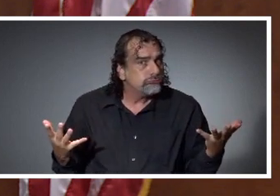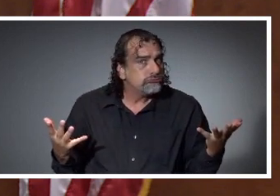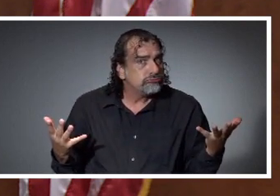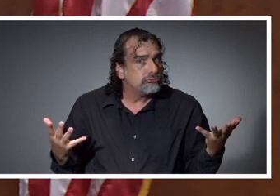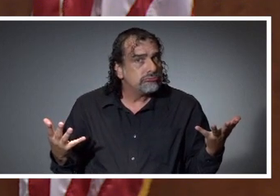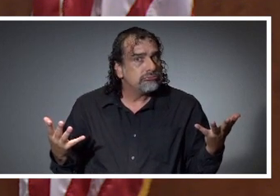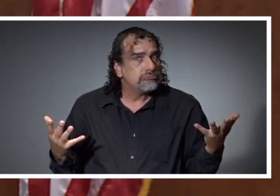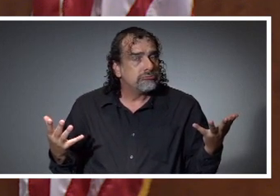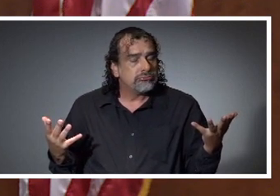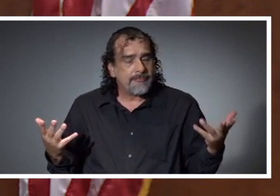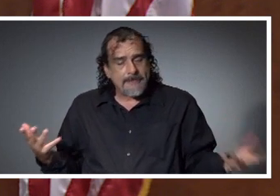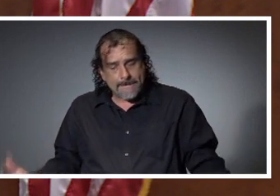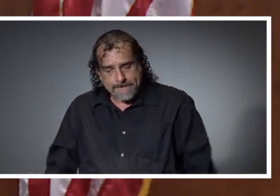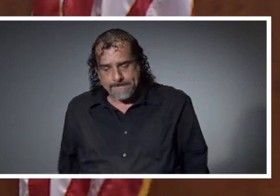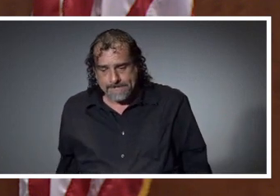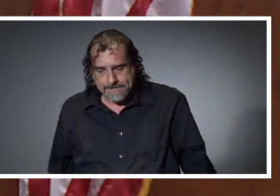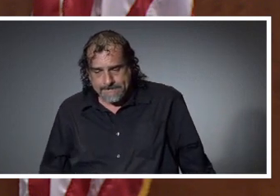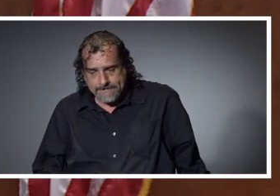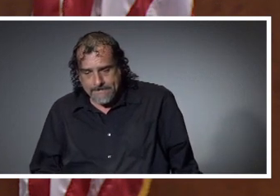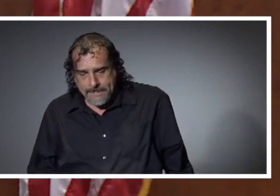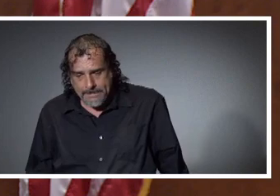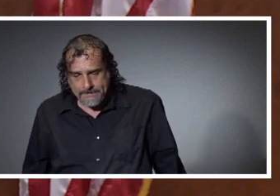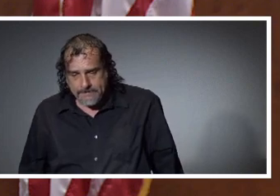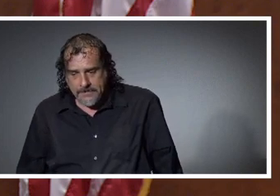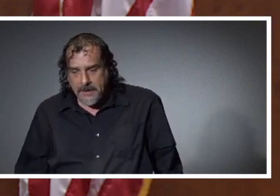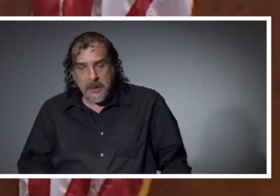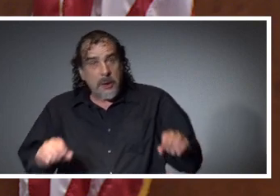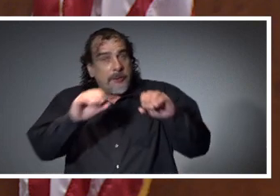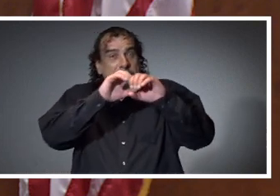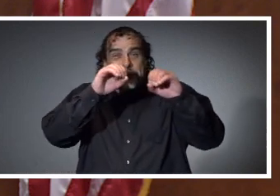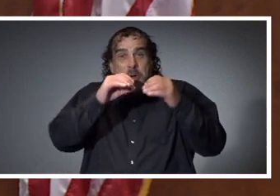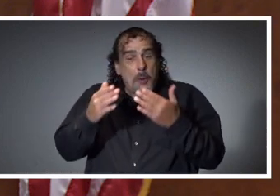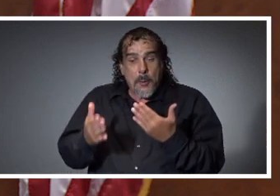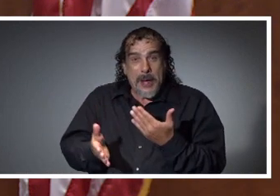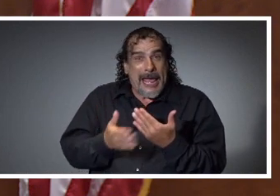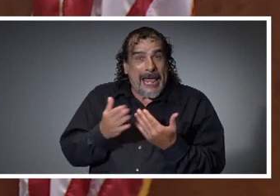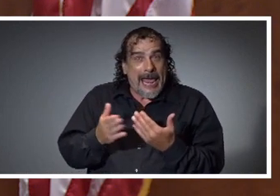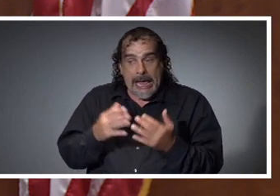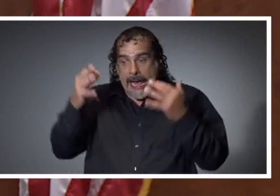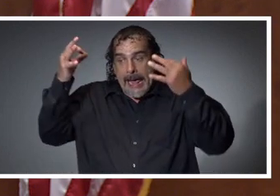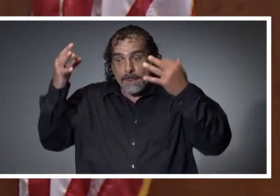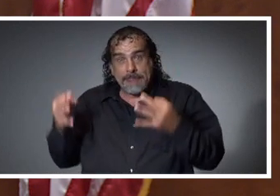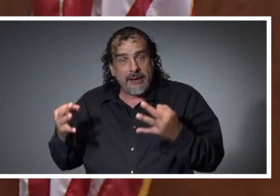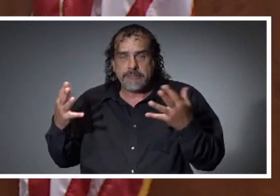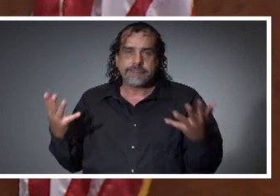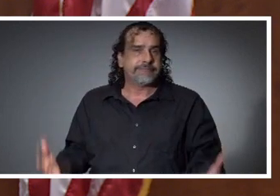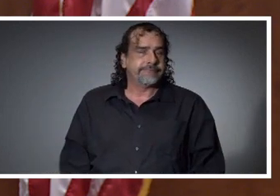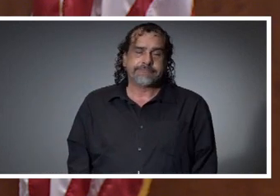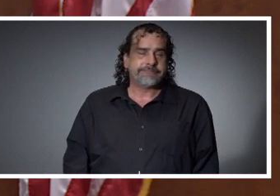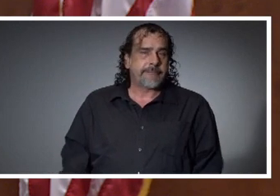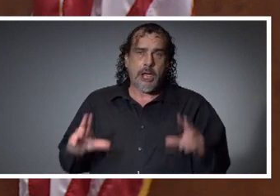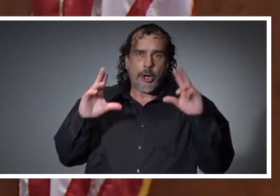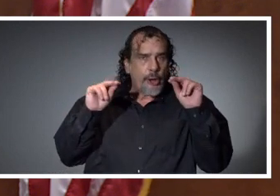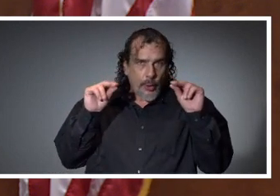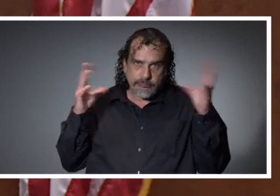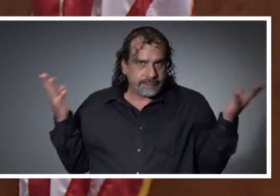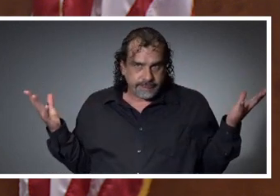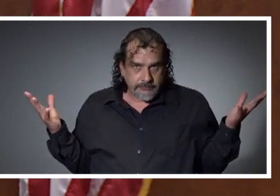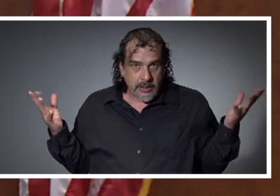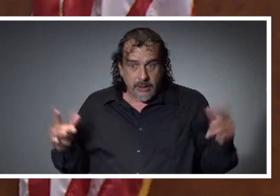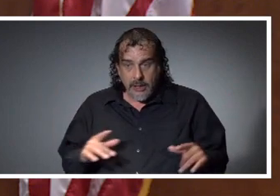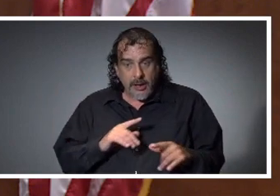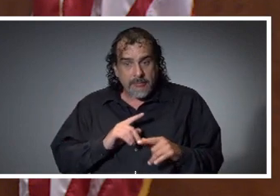look, there are no easy decisions, I understand, at this point. But we're also not going to